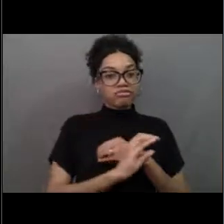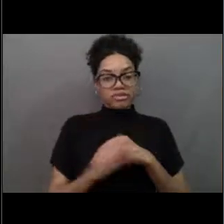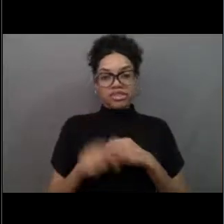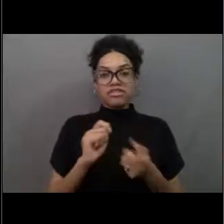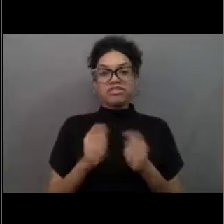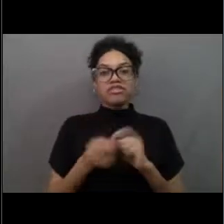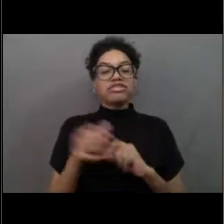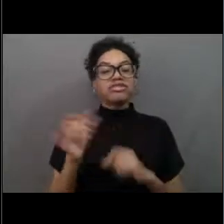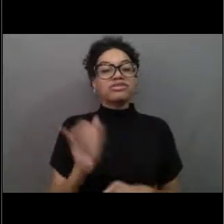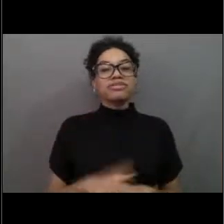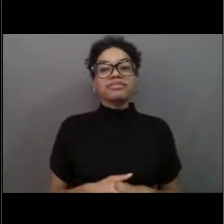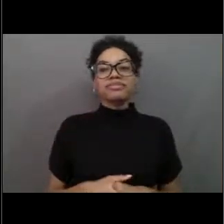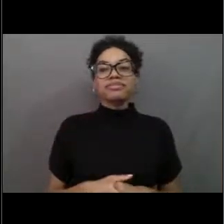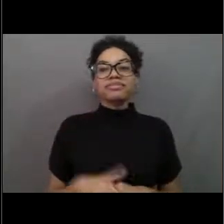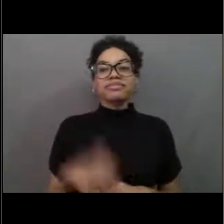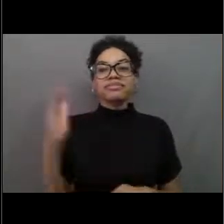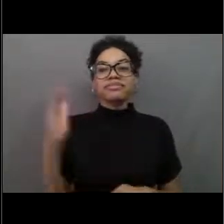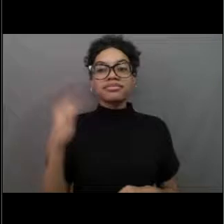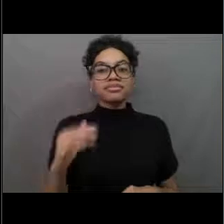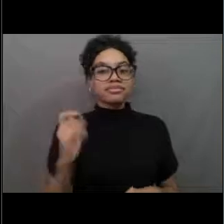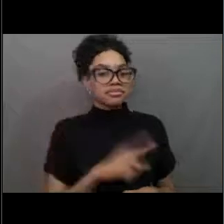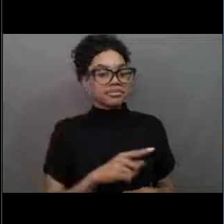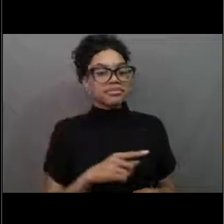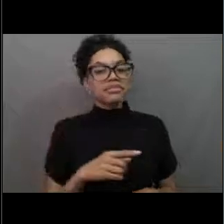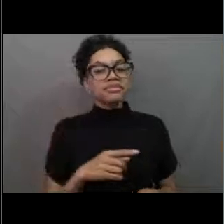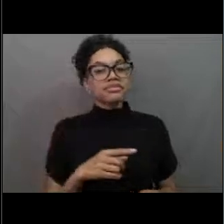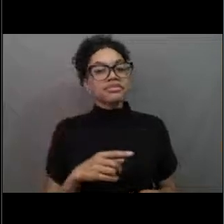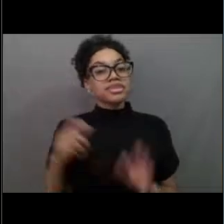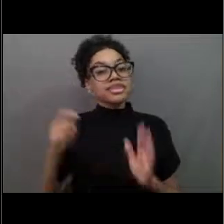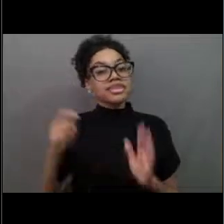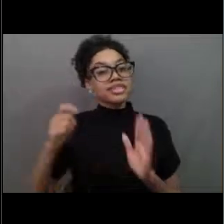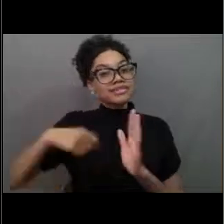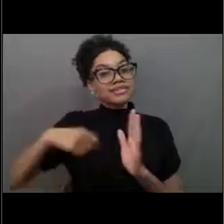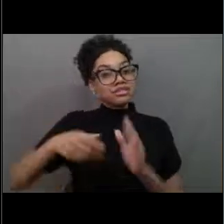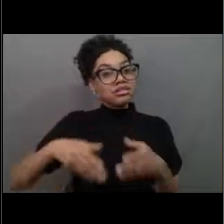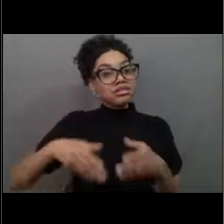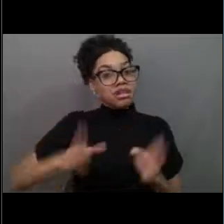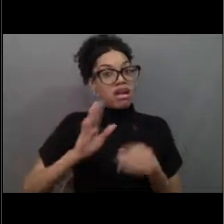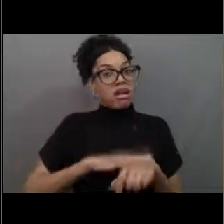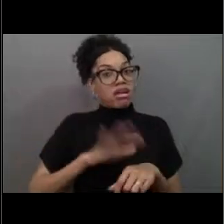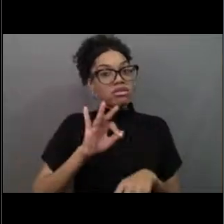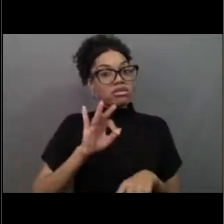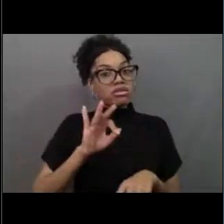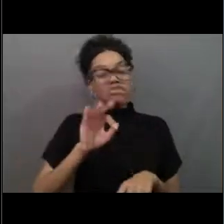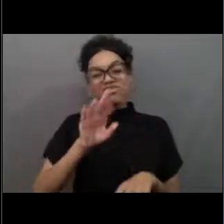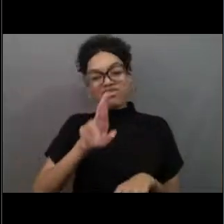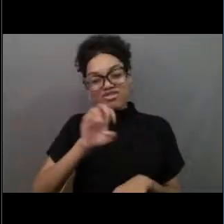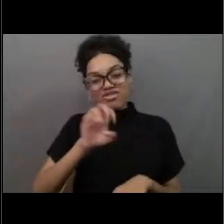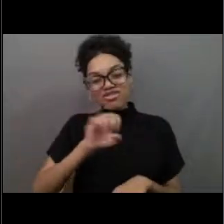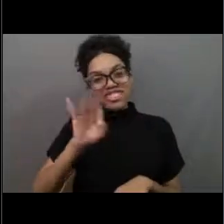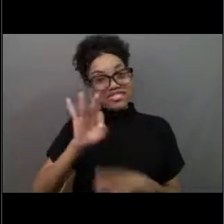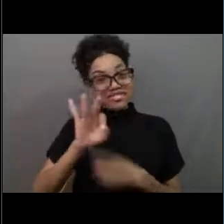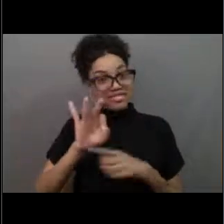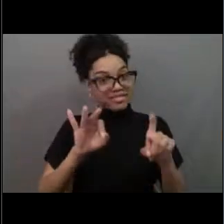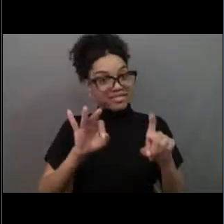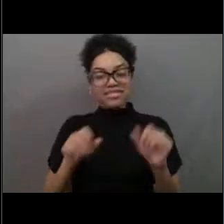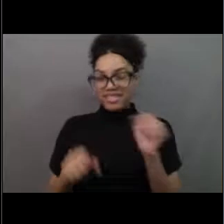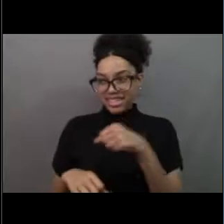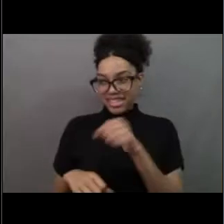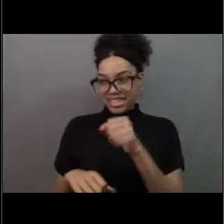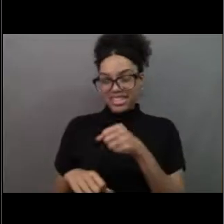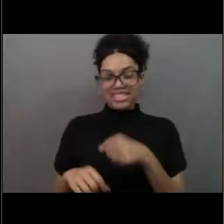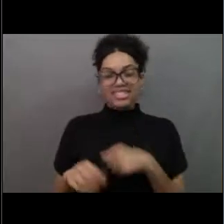Okay, and Patricia's wondering, is fishing allowed on the reefs? Fishing is allowed in the flower garden